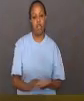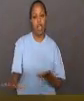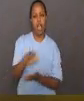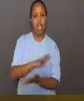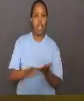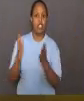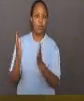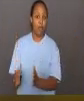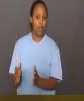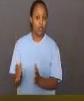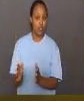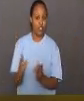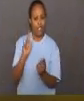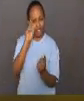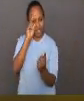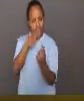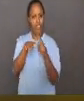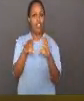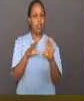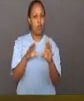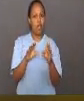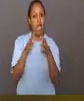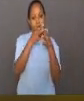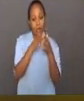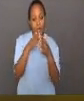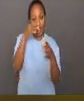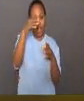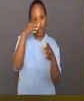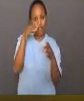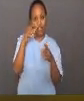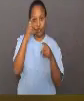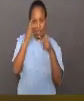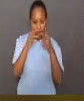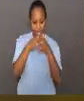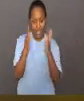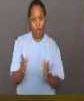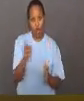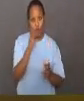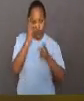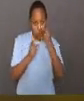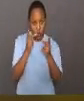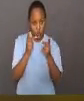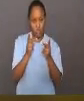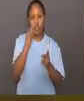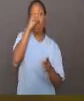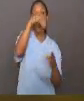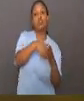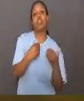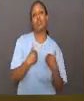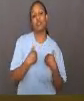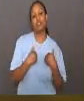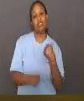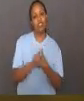Terrorists could target American tourists within Ethiopia, or an Ethiopian boat